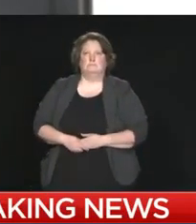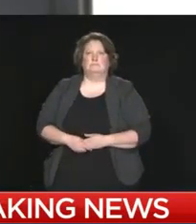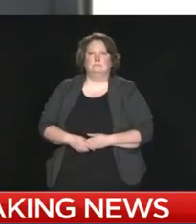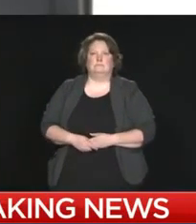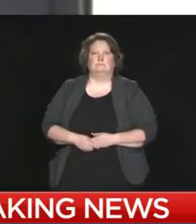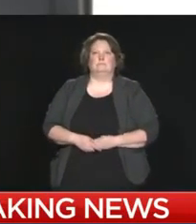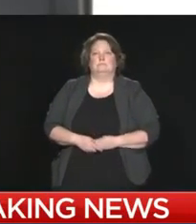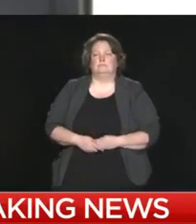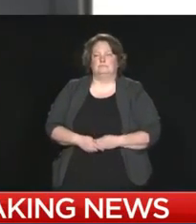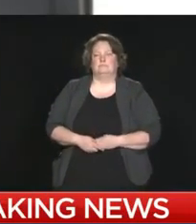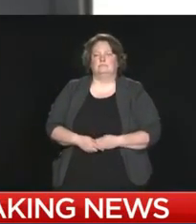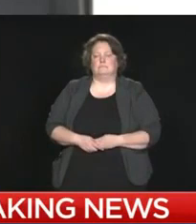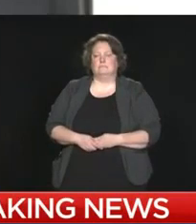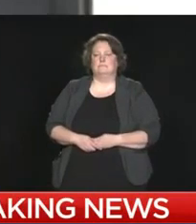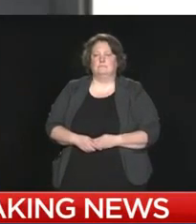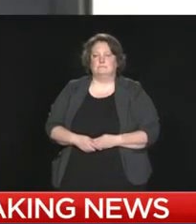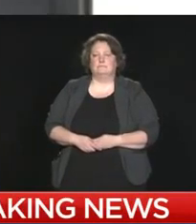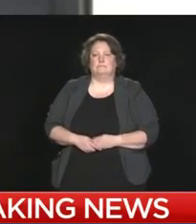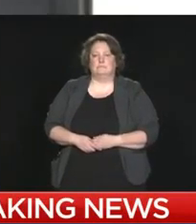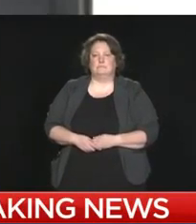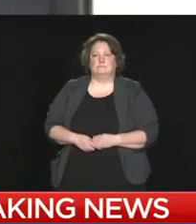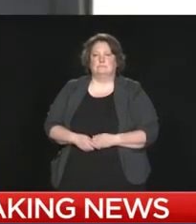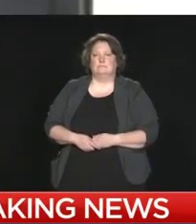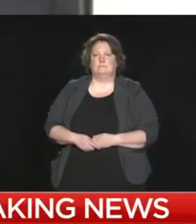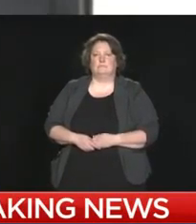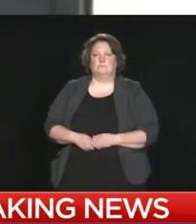thing to understand was the wage,